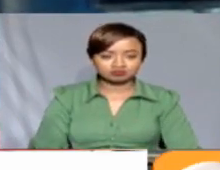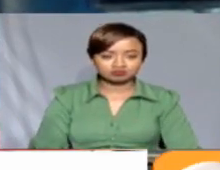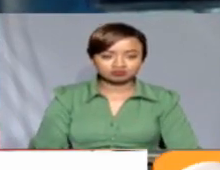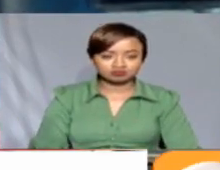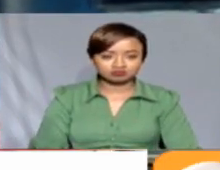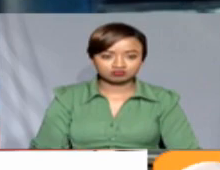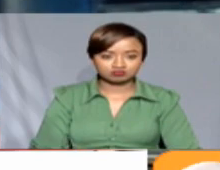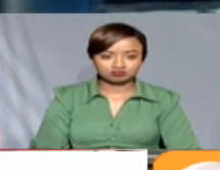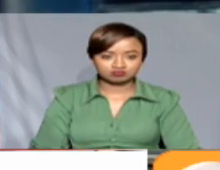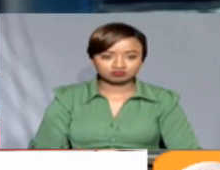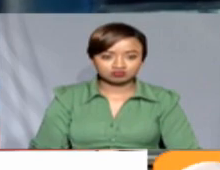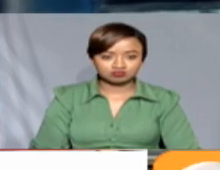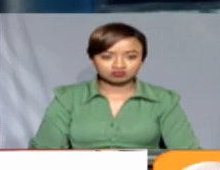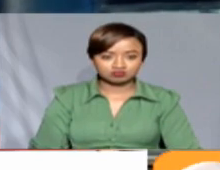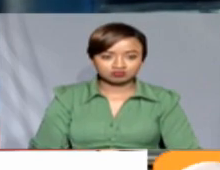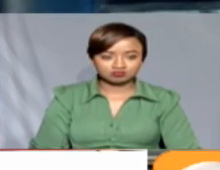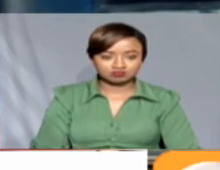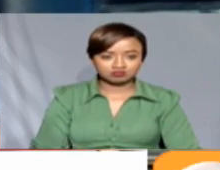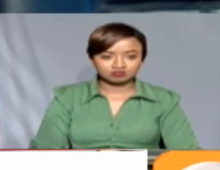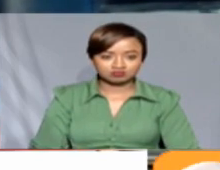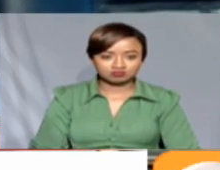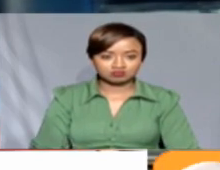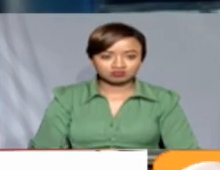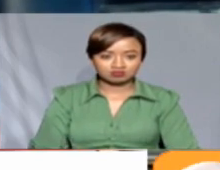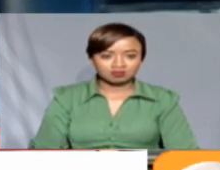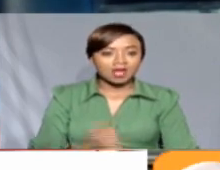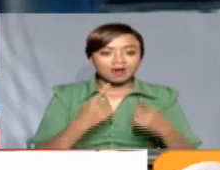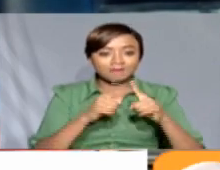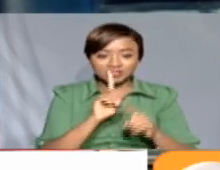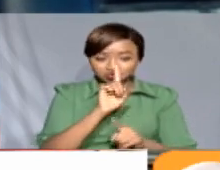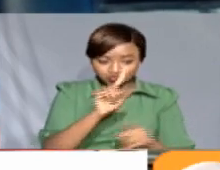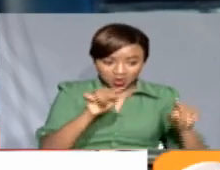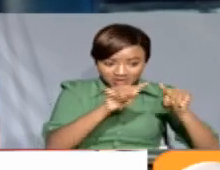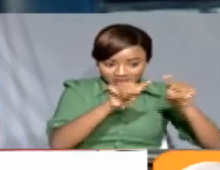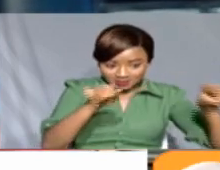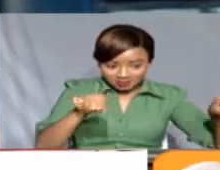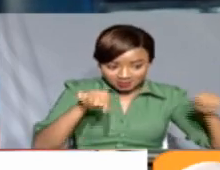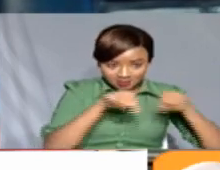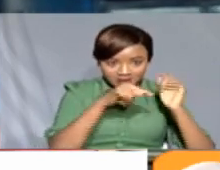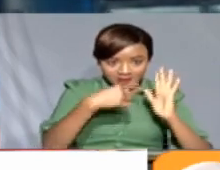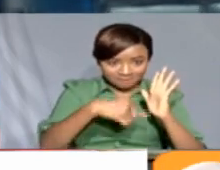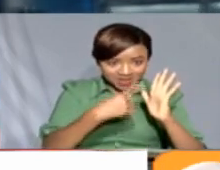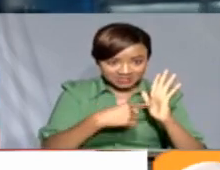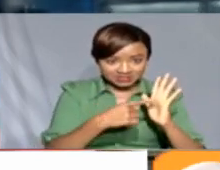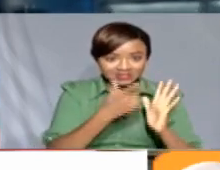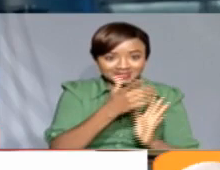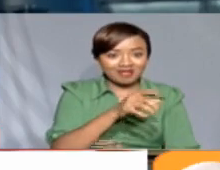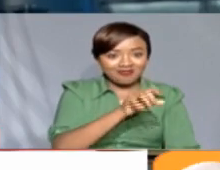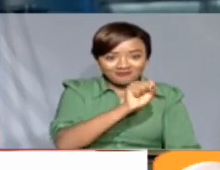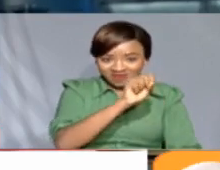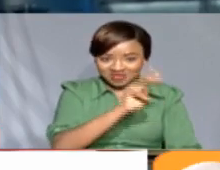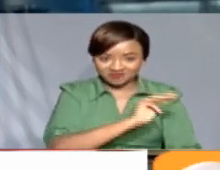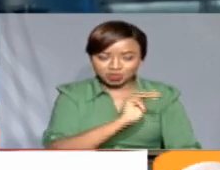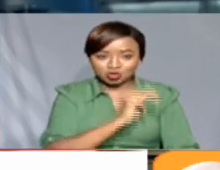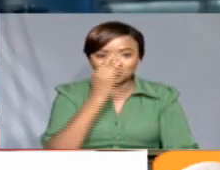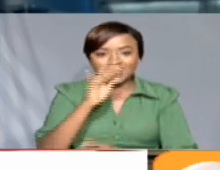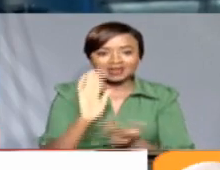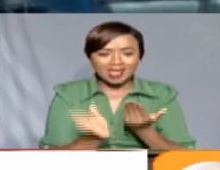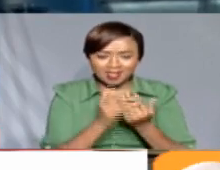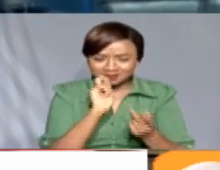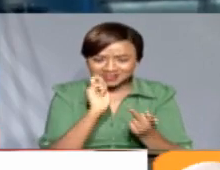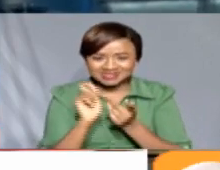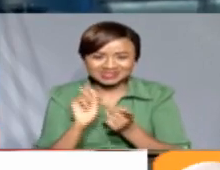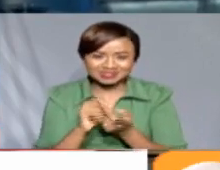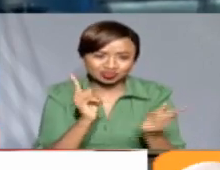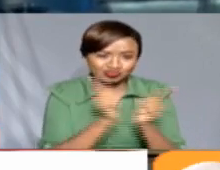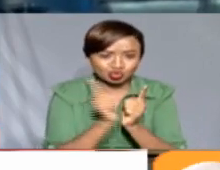minimum of 5 million shillings to about 12 million shillings per equipment, and this is small scale. Like the equipment at the government, they have the large scale that they use for HIV viral.